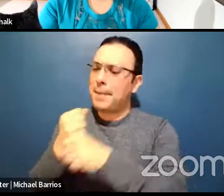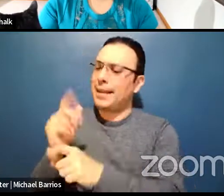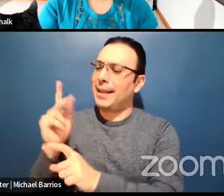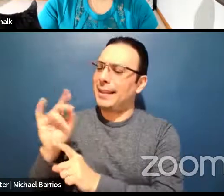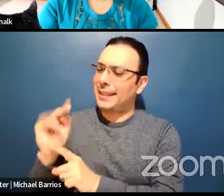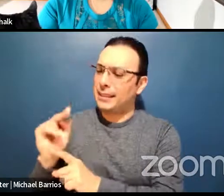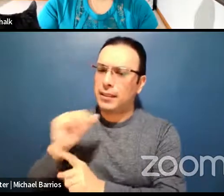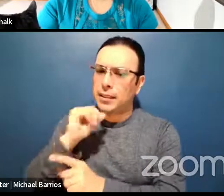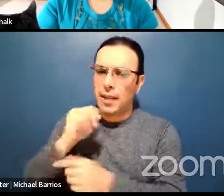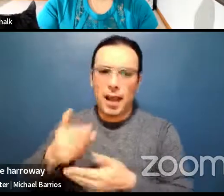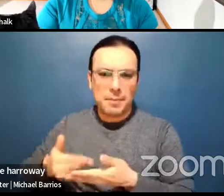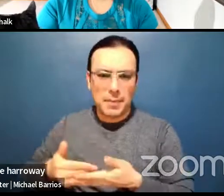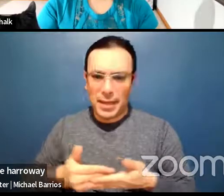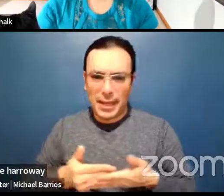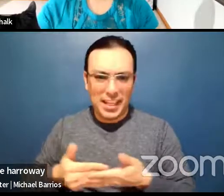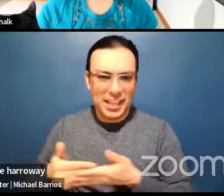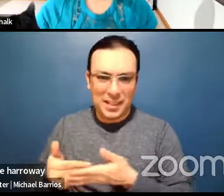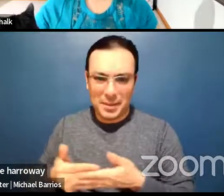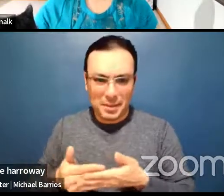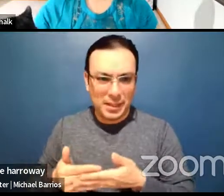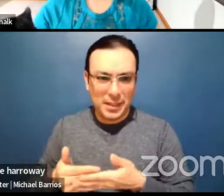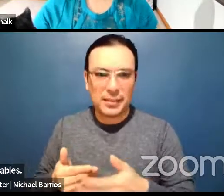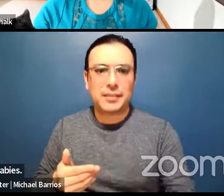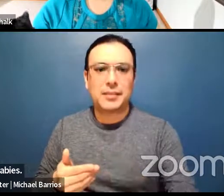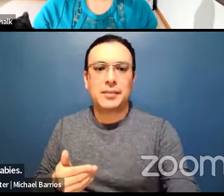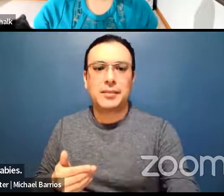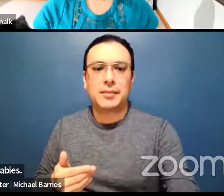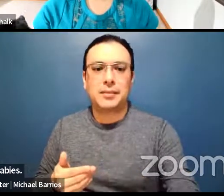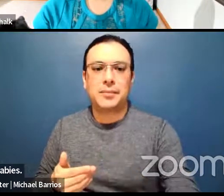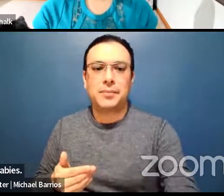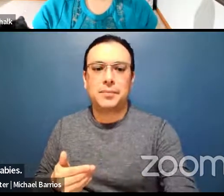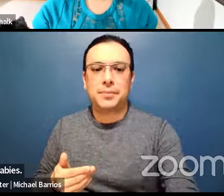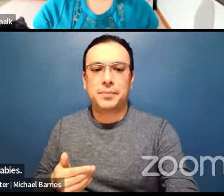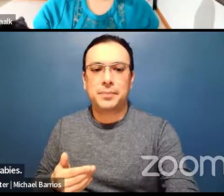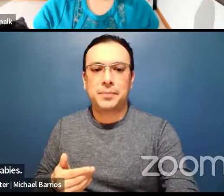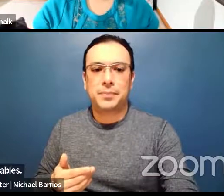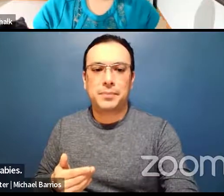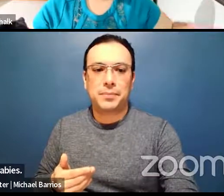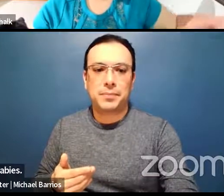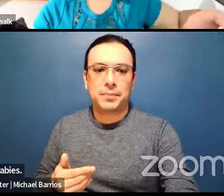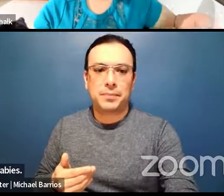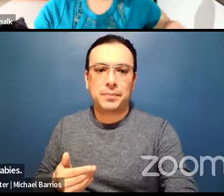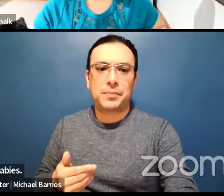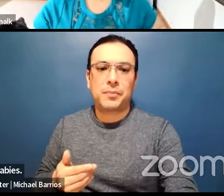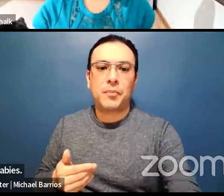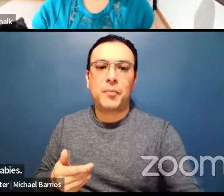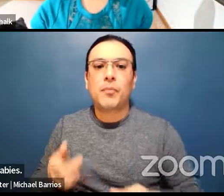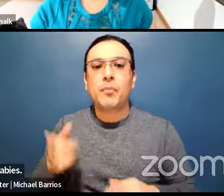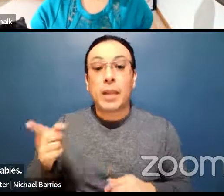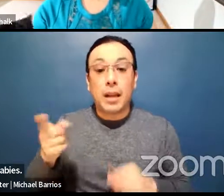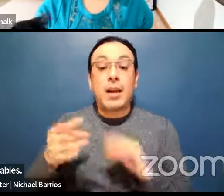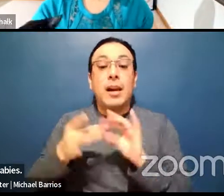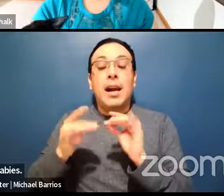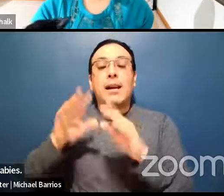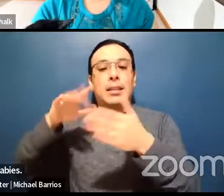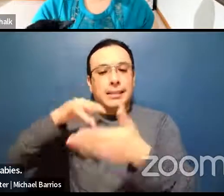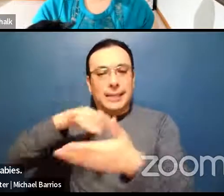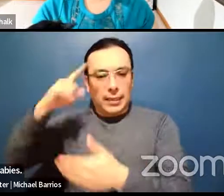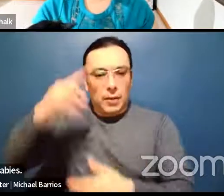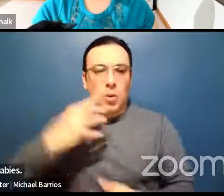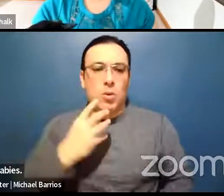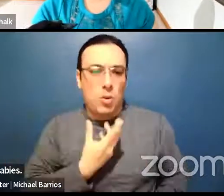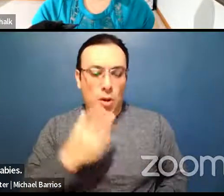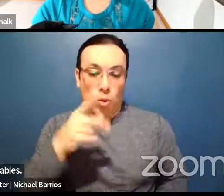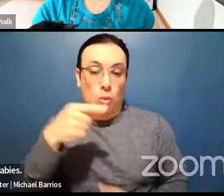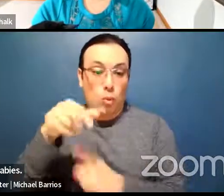quote. Haraway's call brings to mind longstanding conversations in queer studies around the